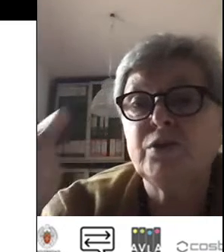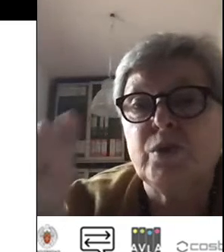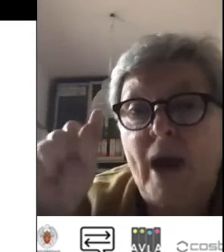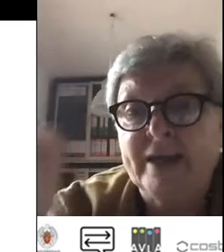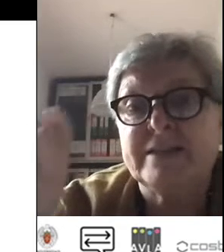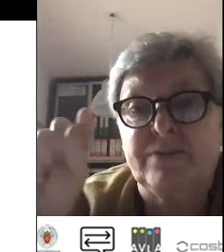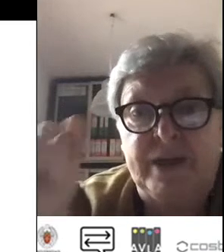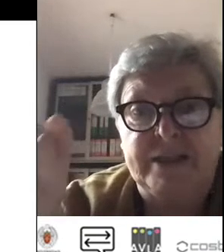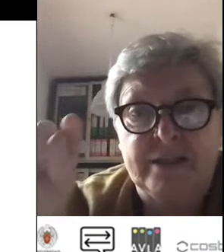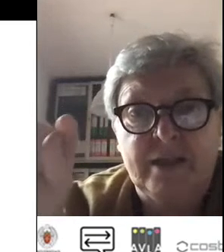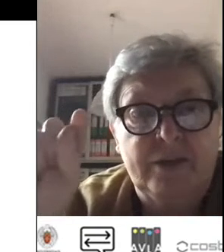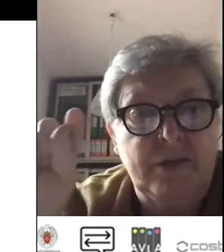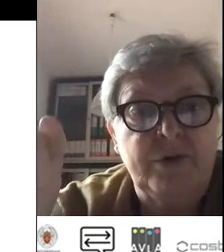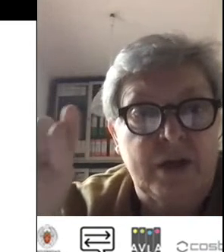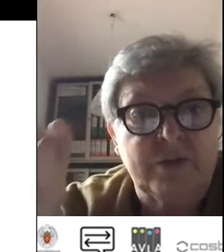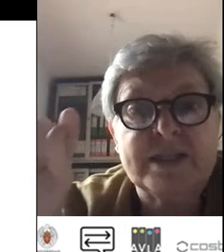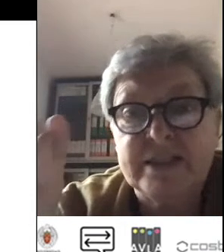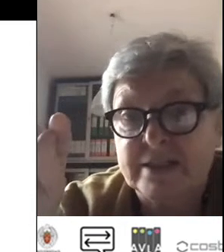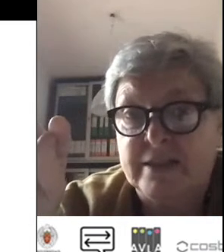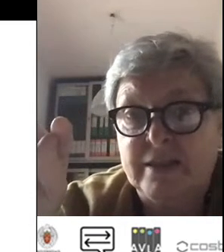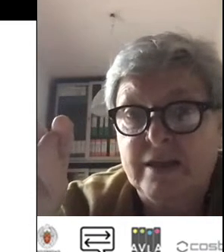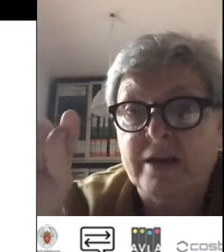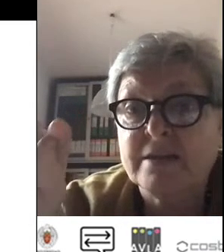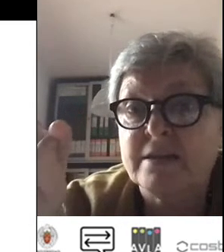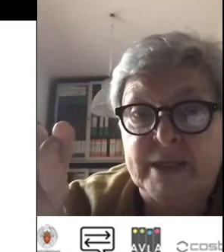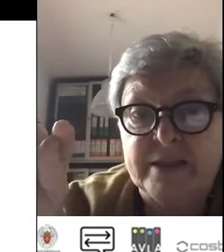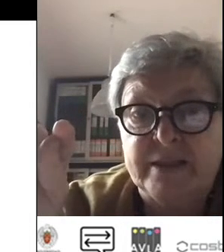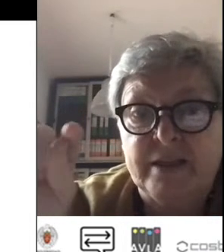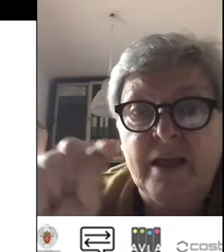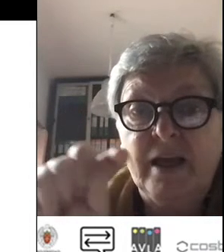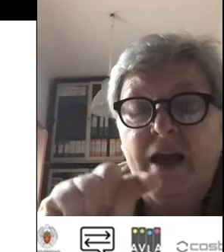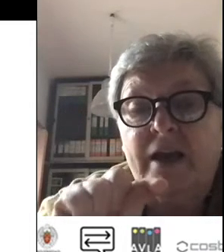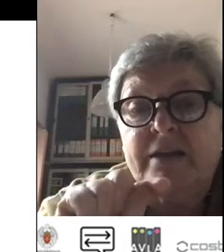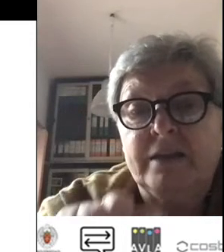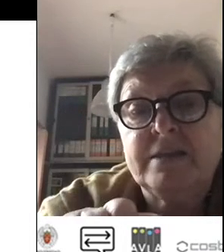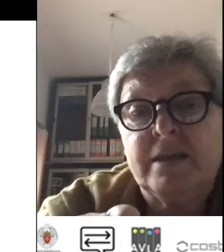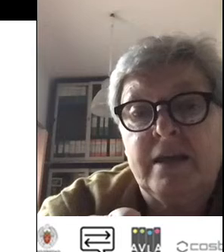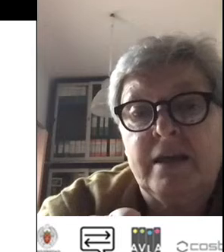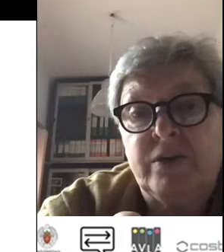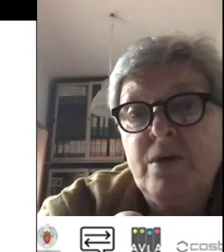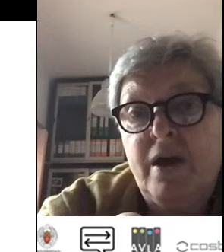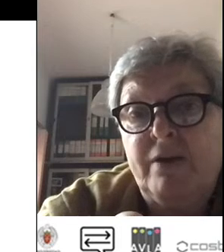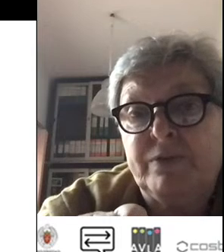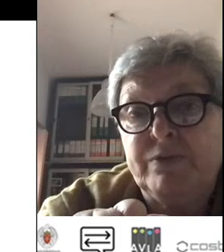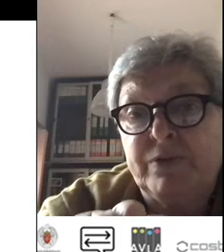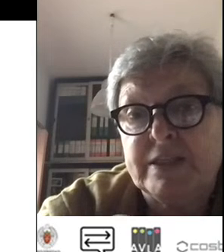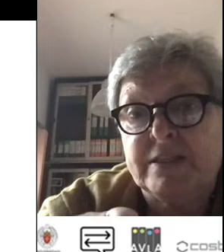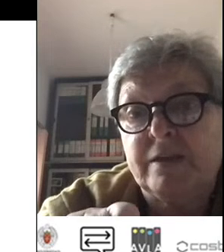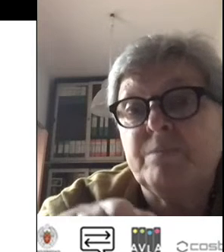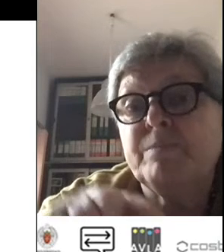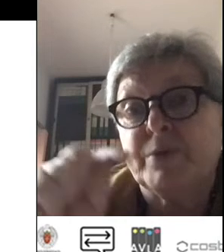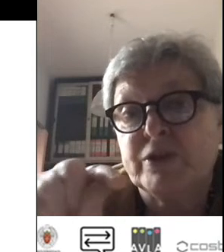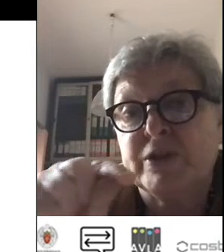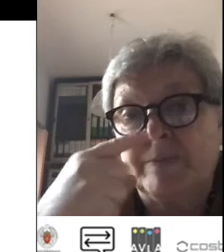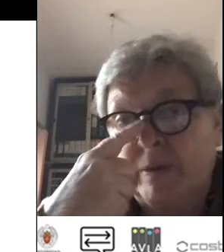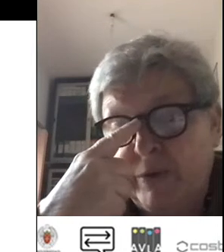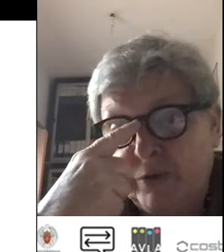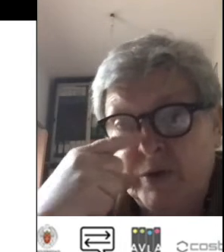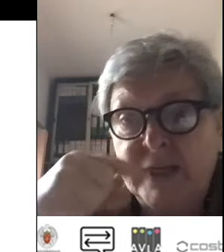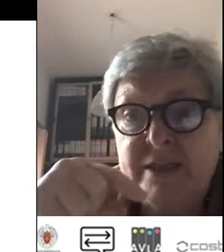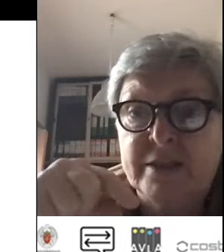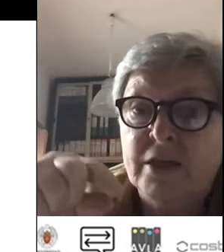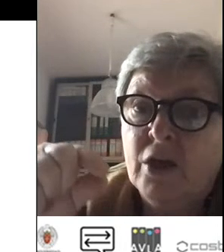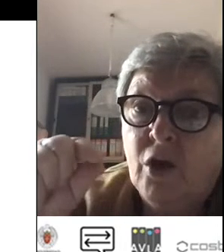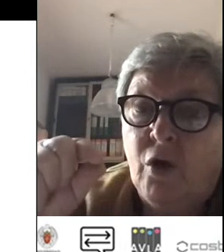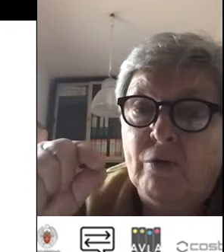how do you activate the 360 accessibility? And this here, you have the first prototype that